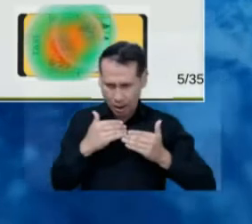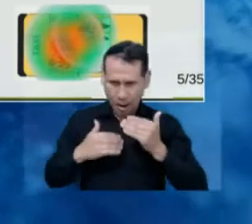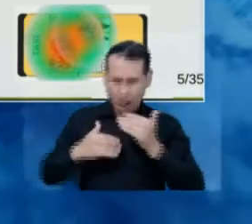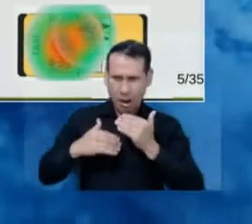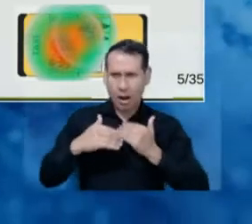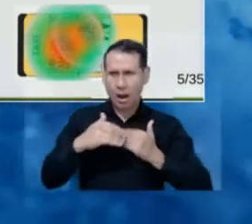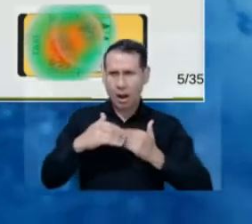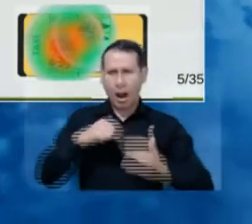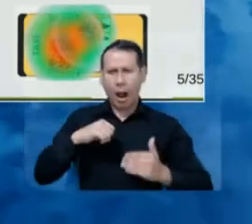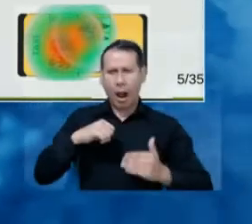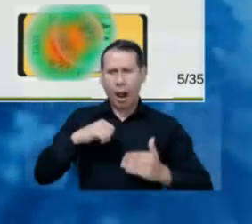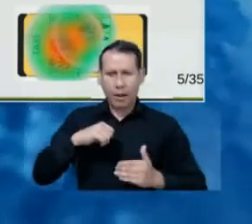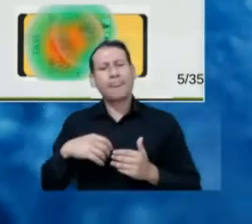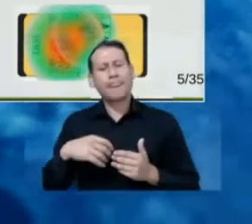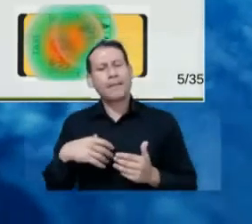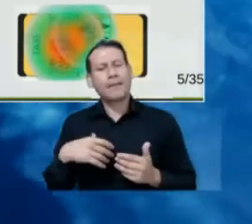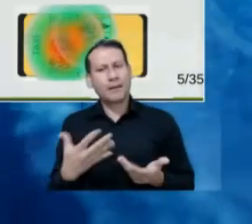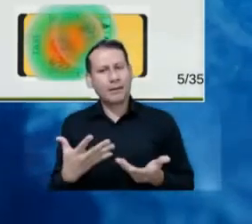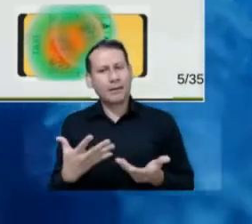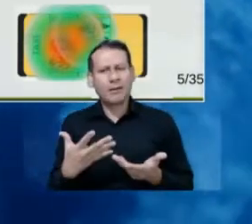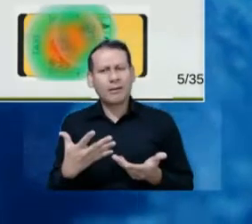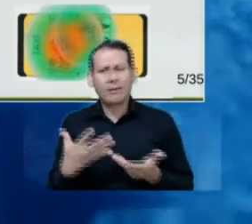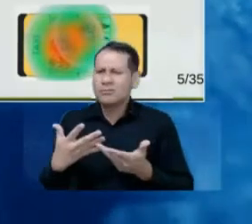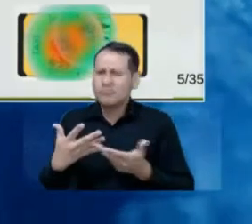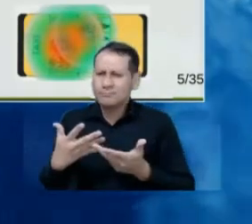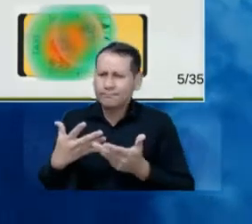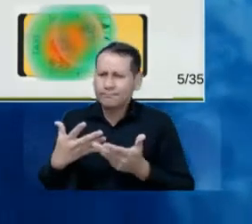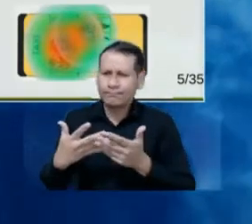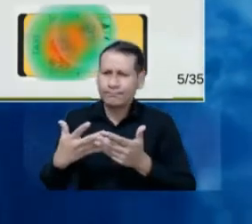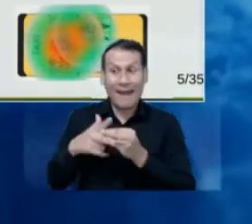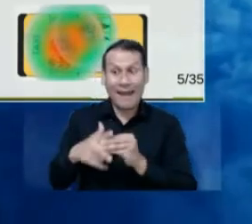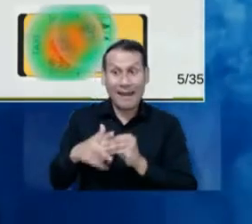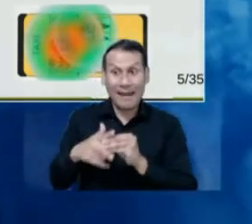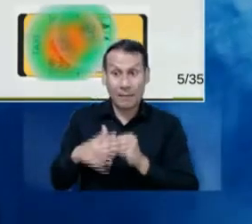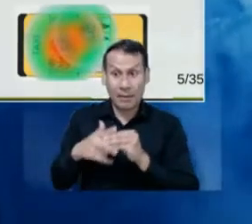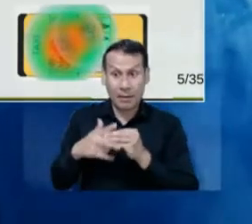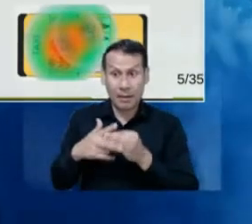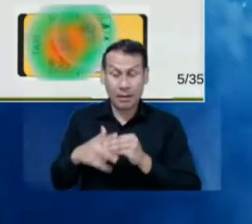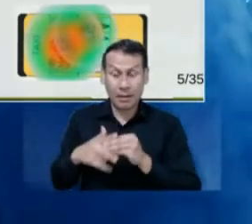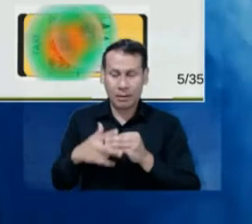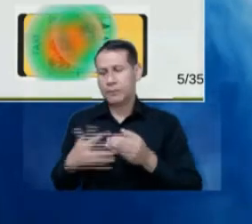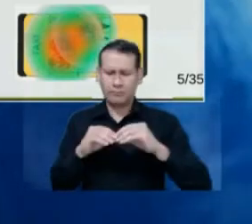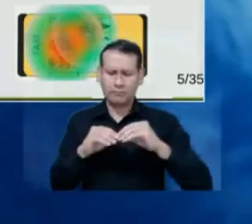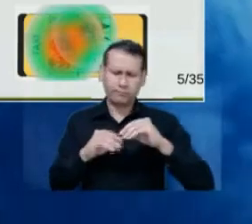adopted is validated as well, because these tools require the